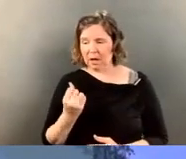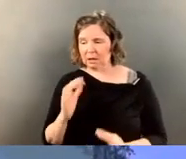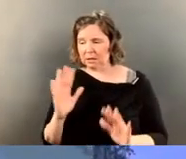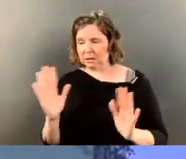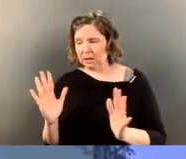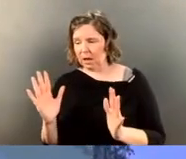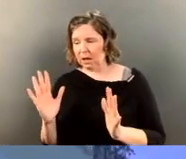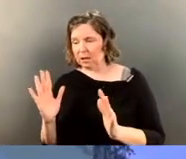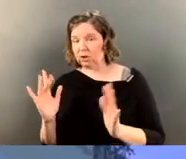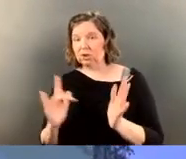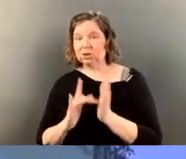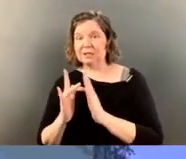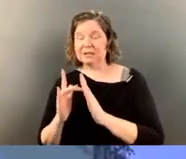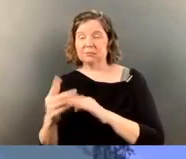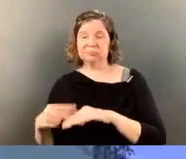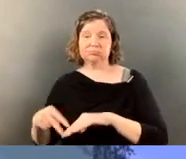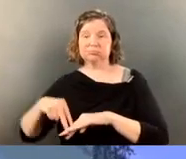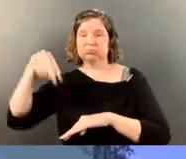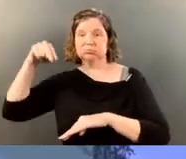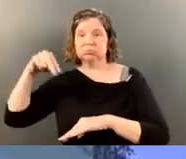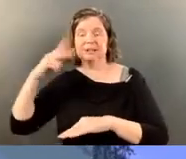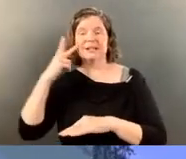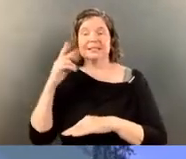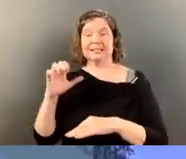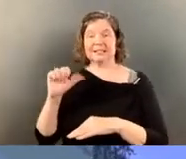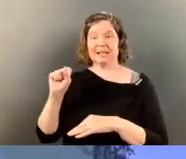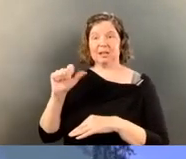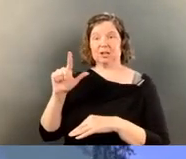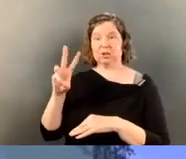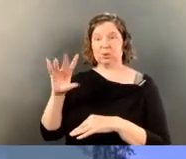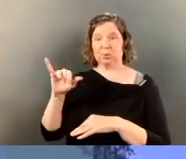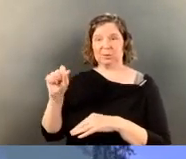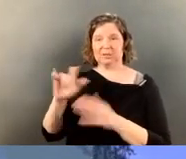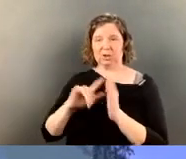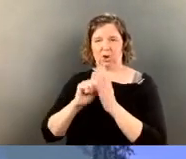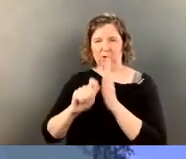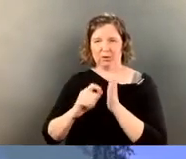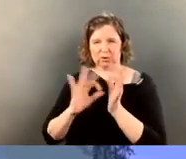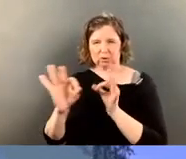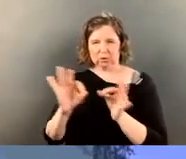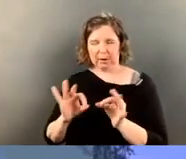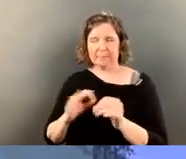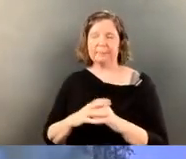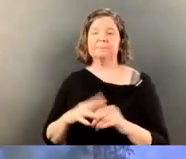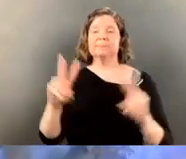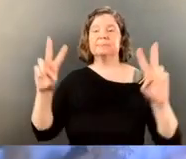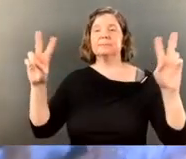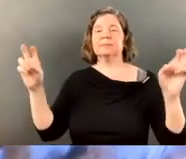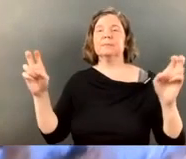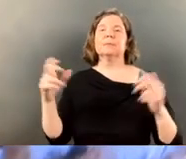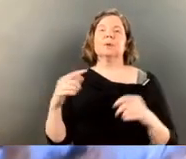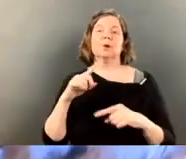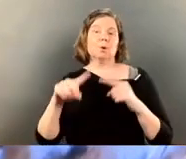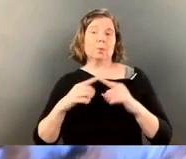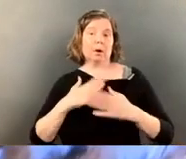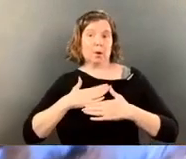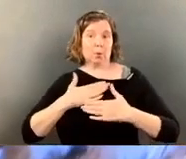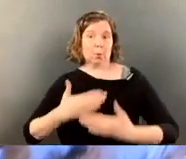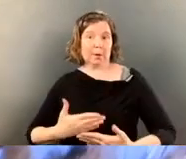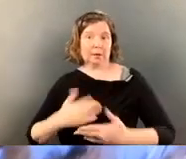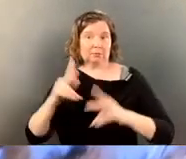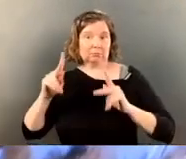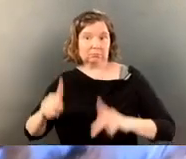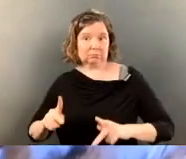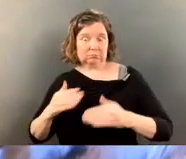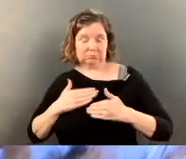Sunday, Jesus came back to life. Here's how C.S. Lewis describes this. He says, C.S. Lewis once said, when a willing